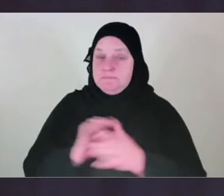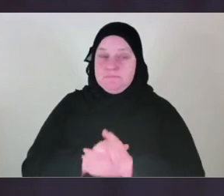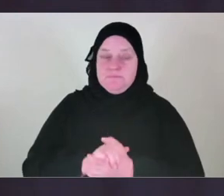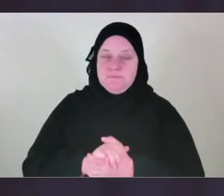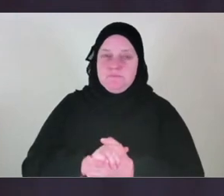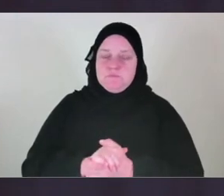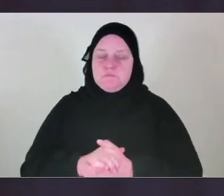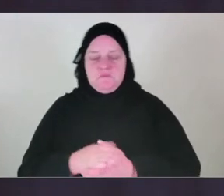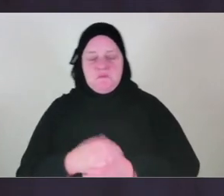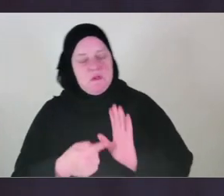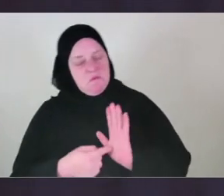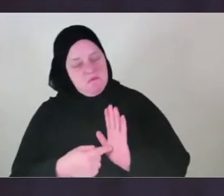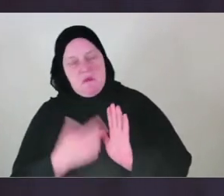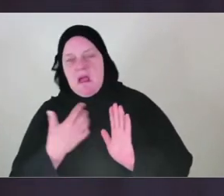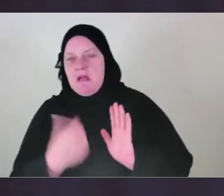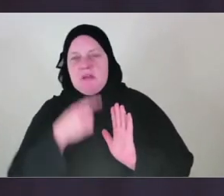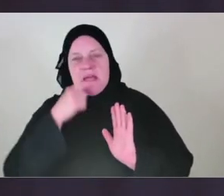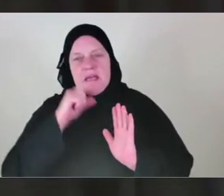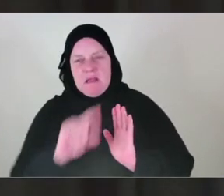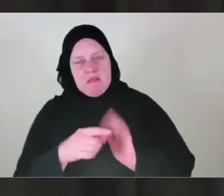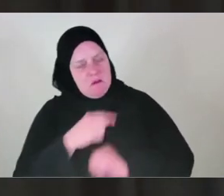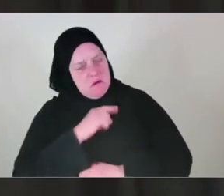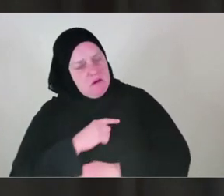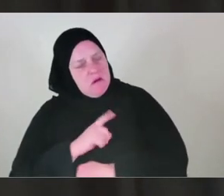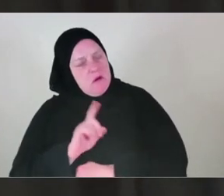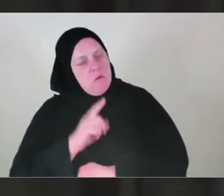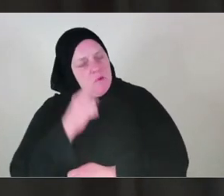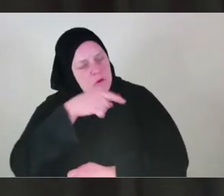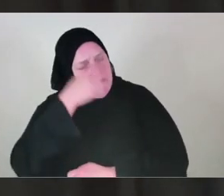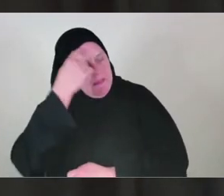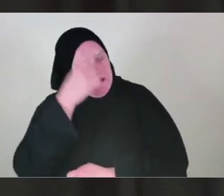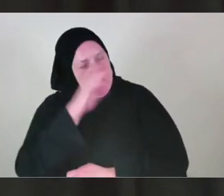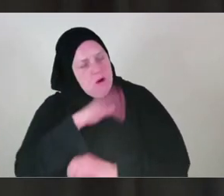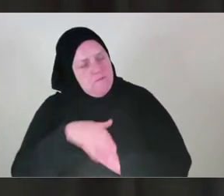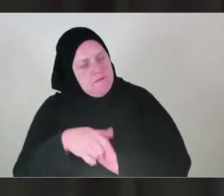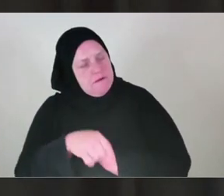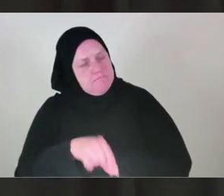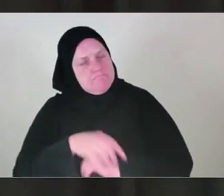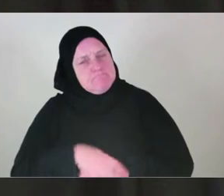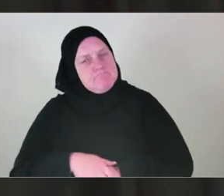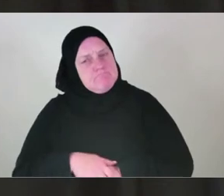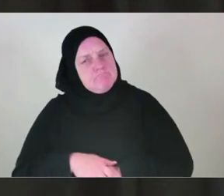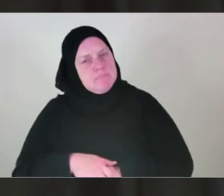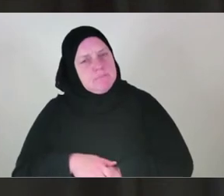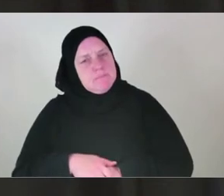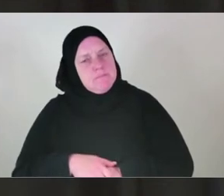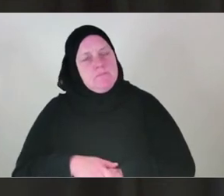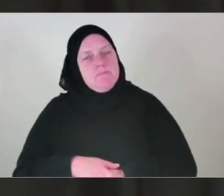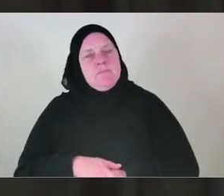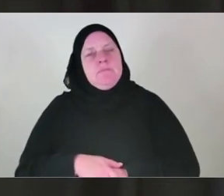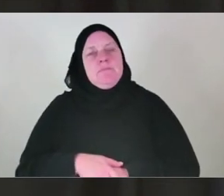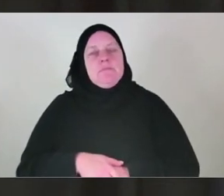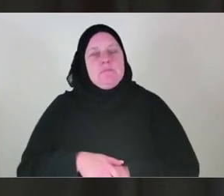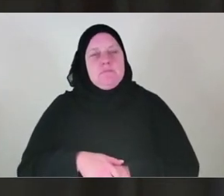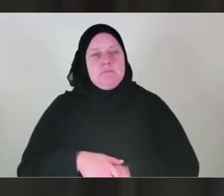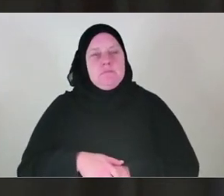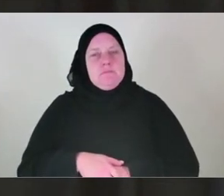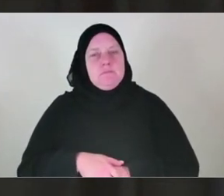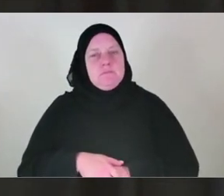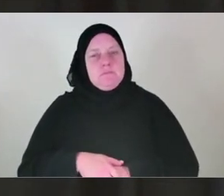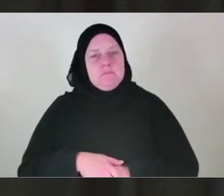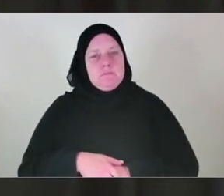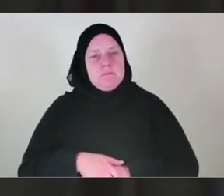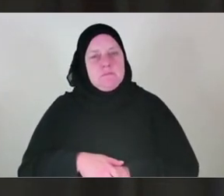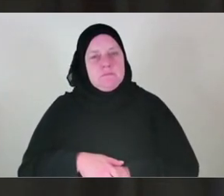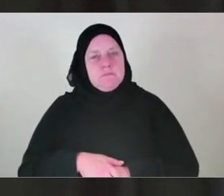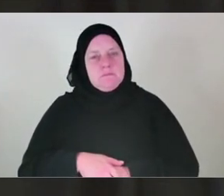do you think about this hadith? This is the parable, the example of Abu Bakr